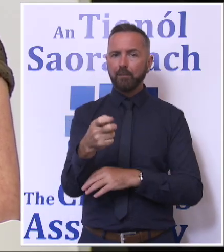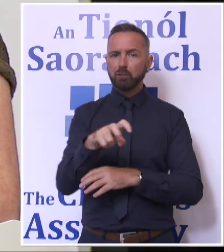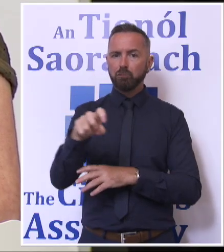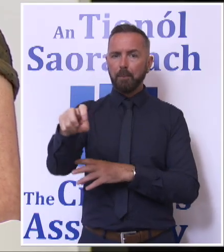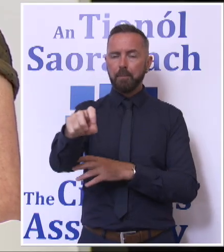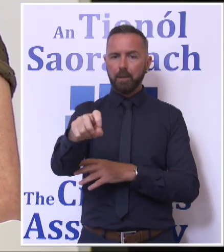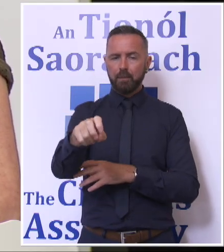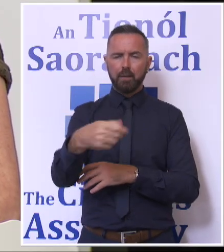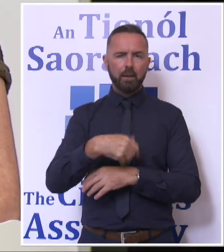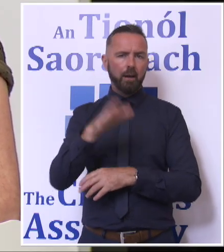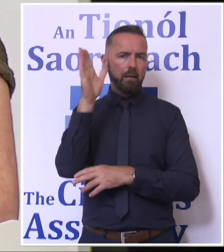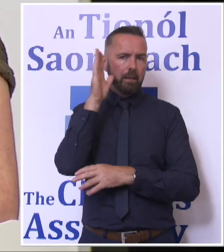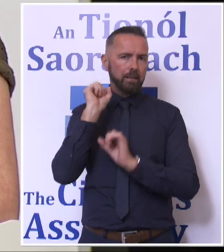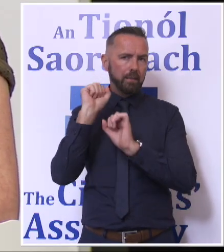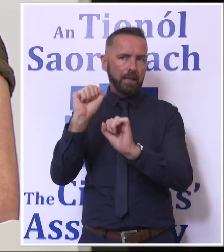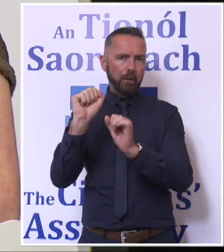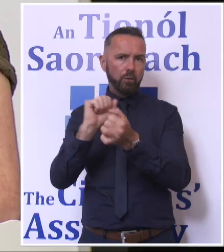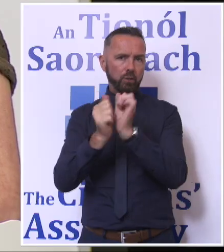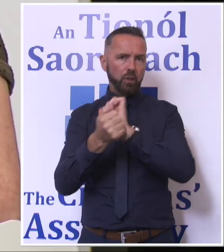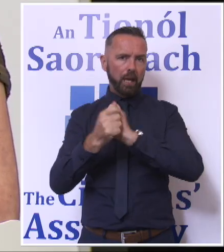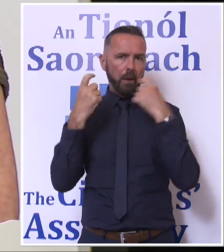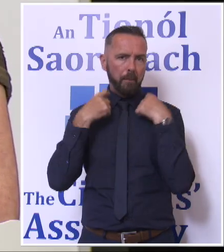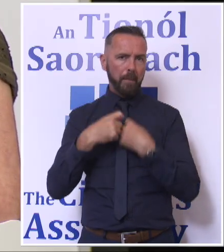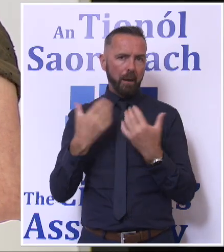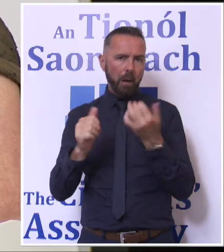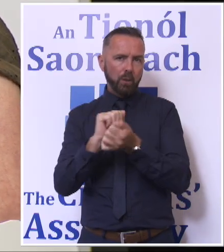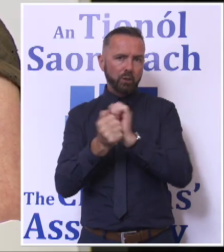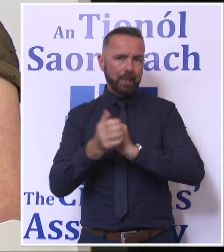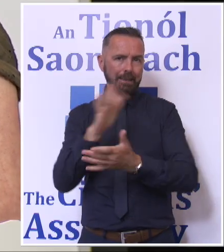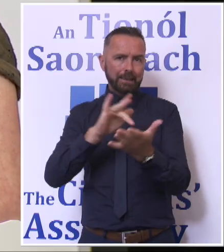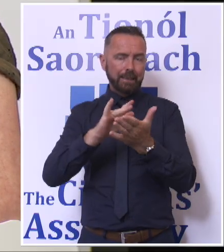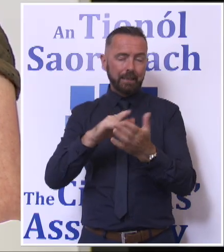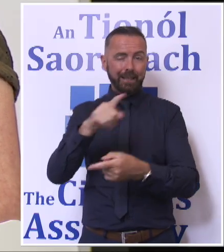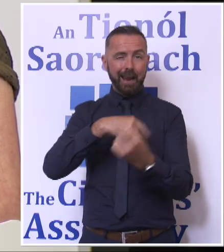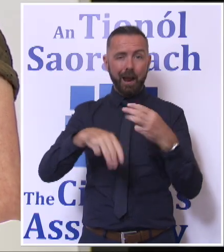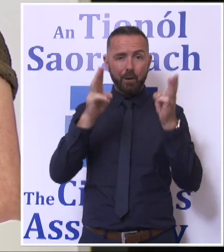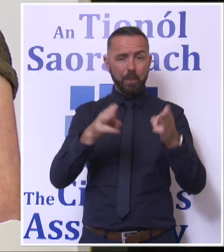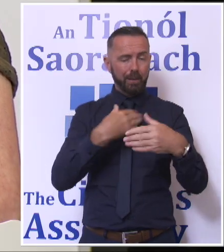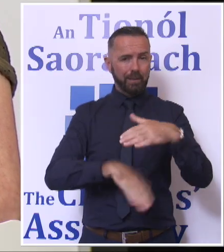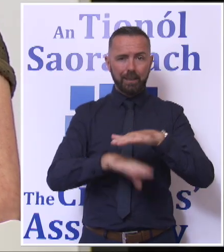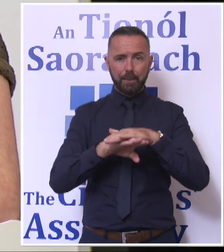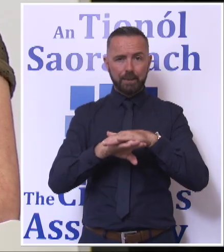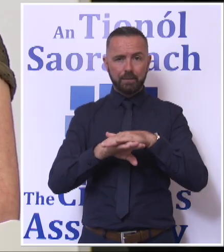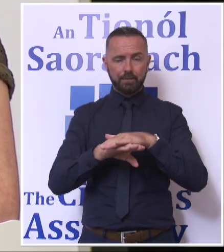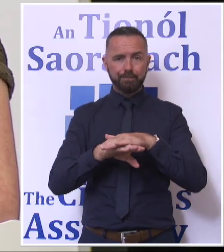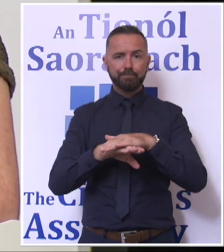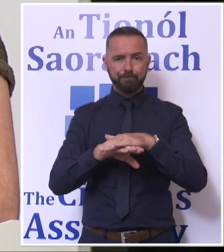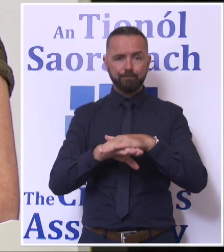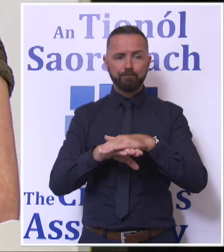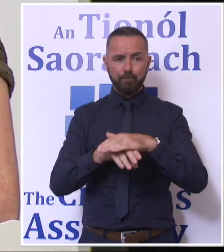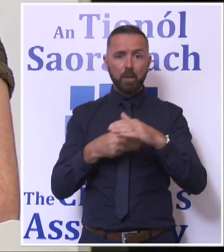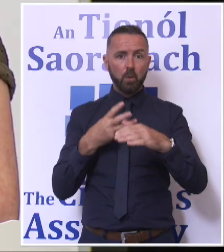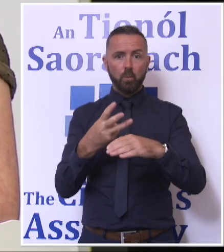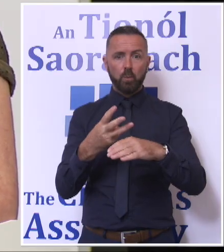mayors described the changes that he made to the city. Our powers, as I've outlined already, are extremely limited and being